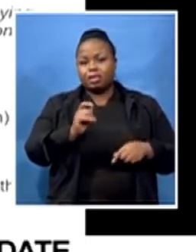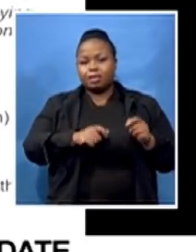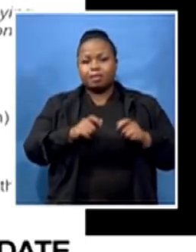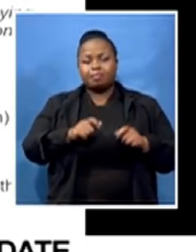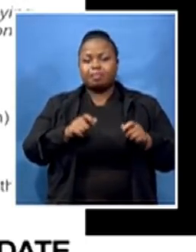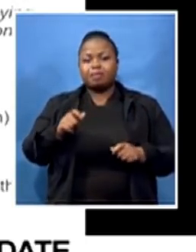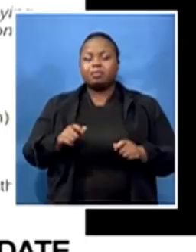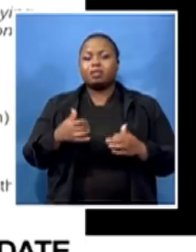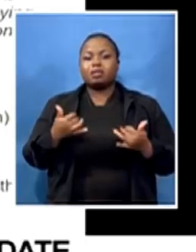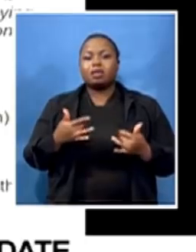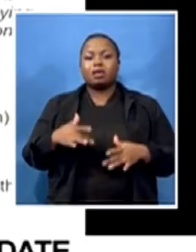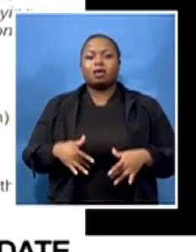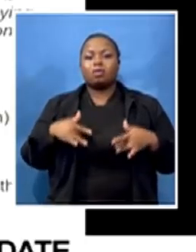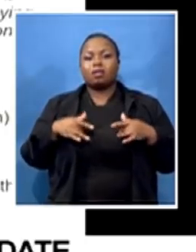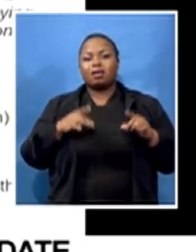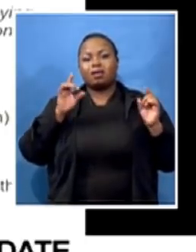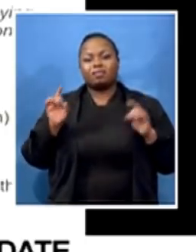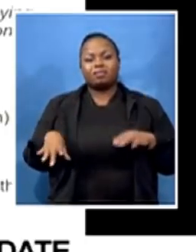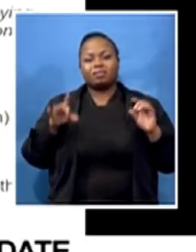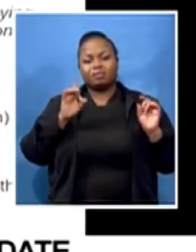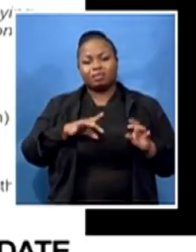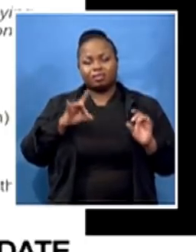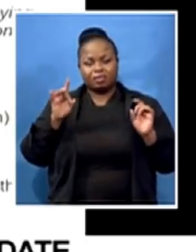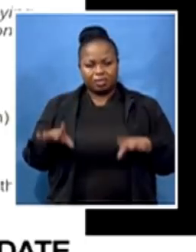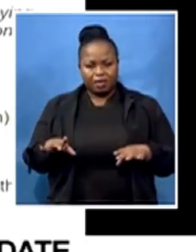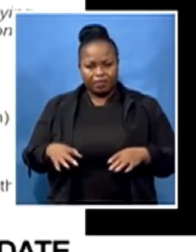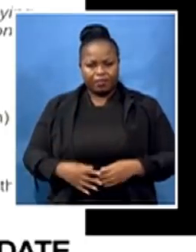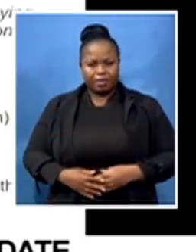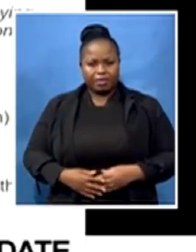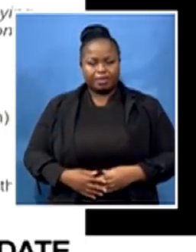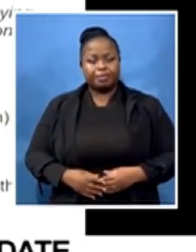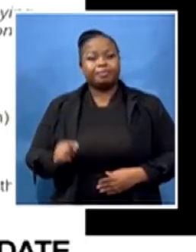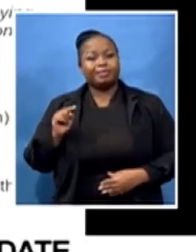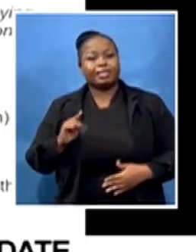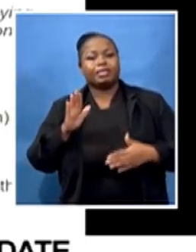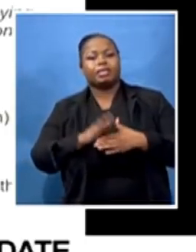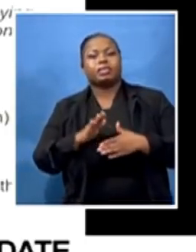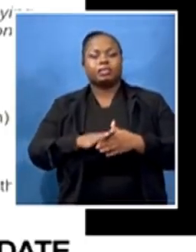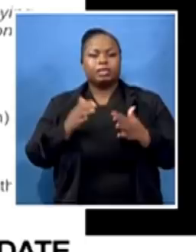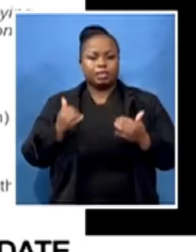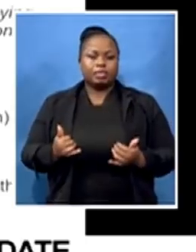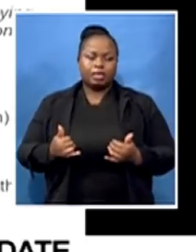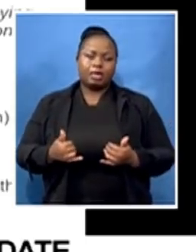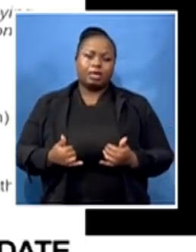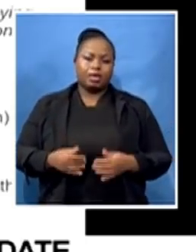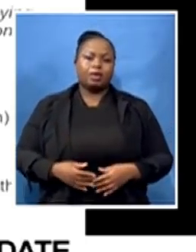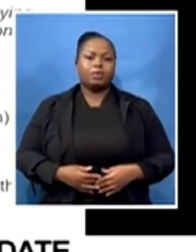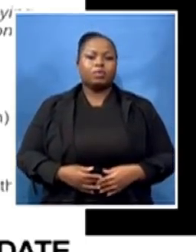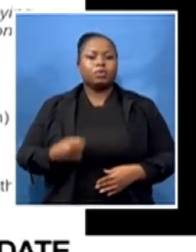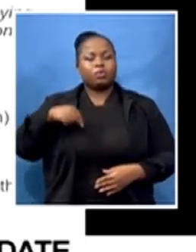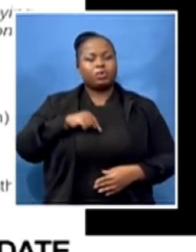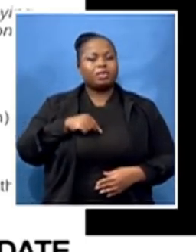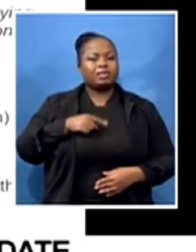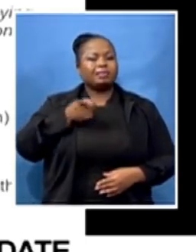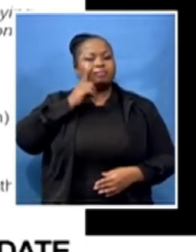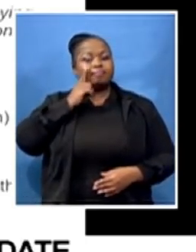it is for that reason that we really are now looking at opening, and the president